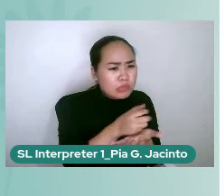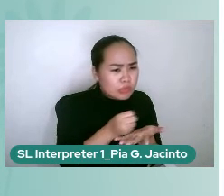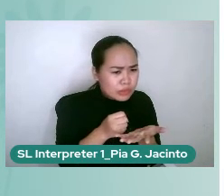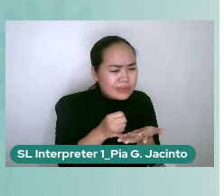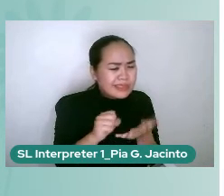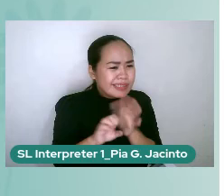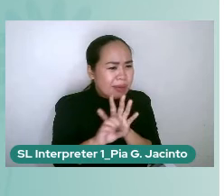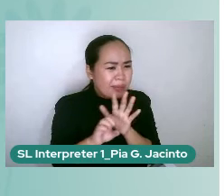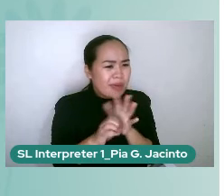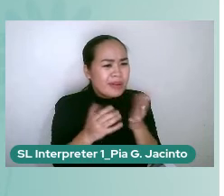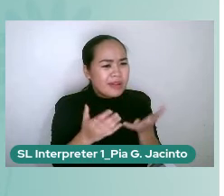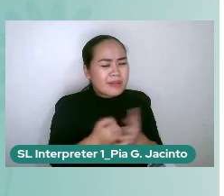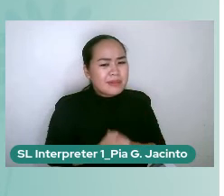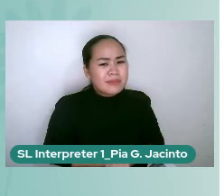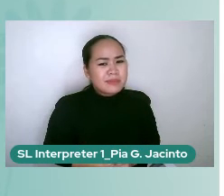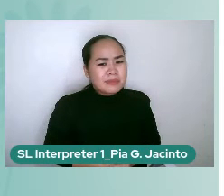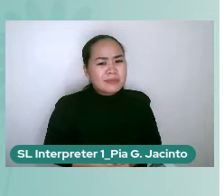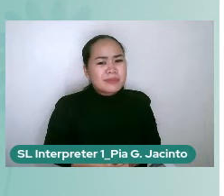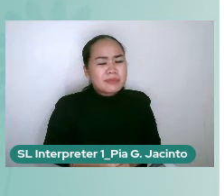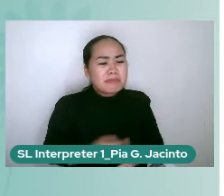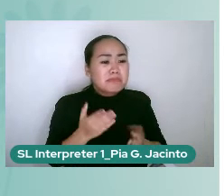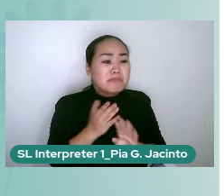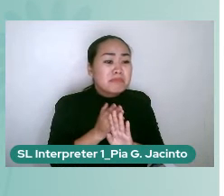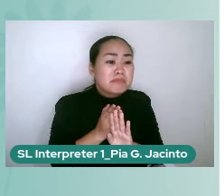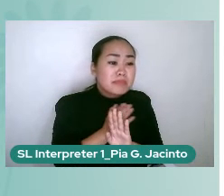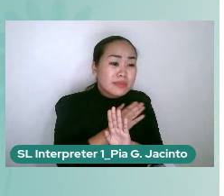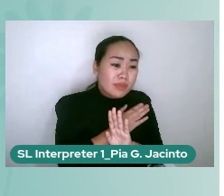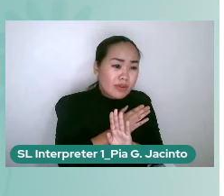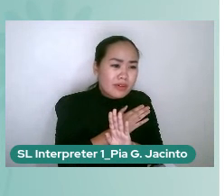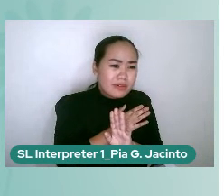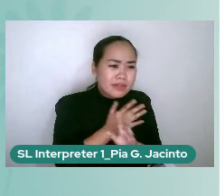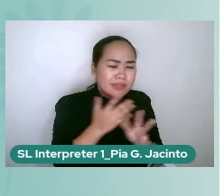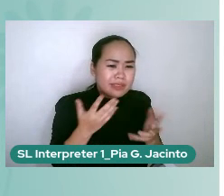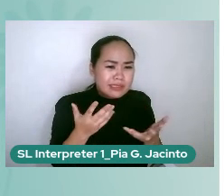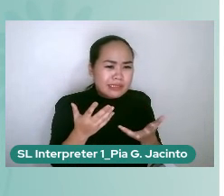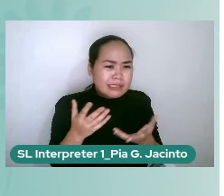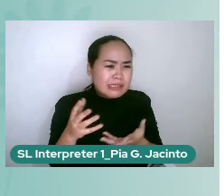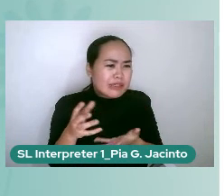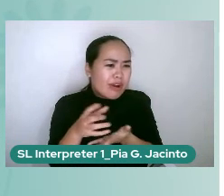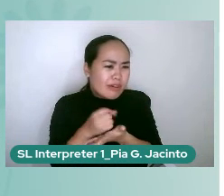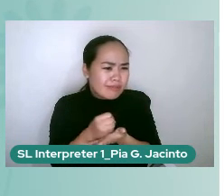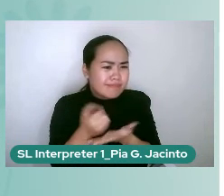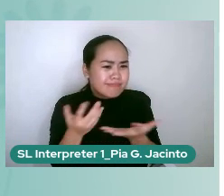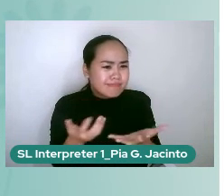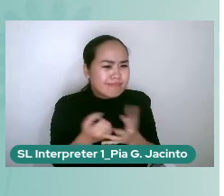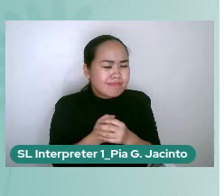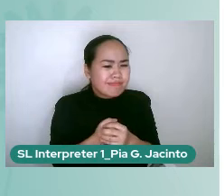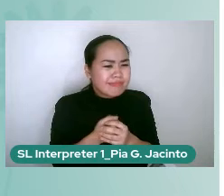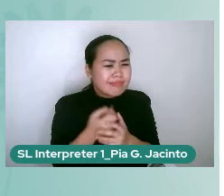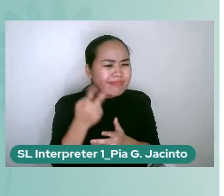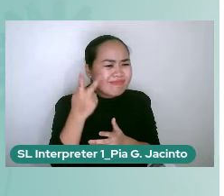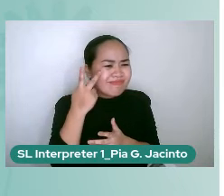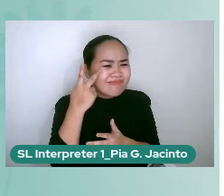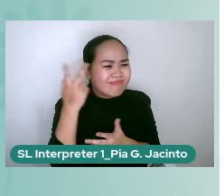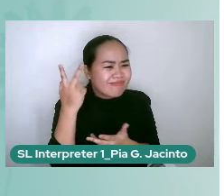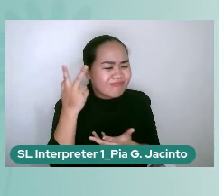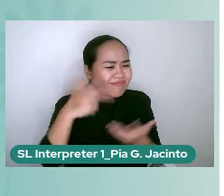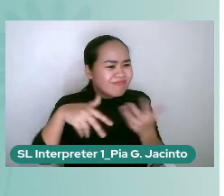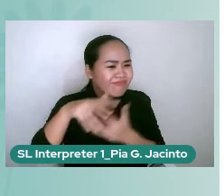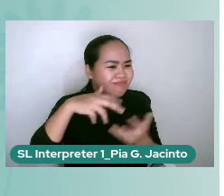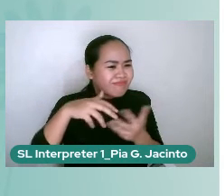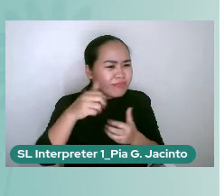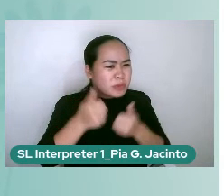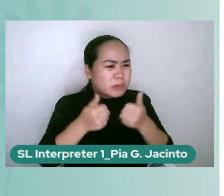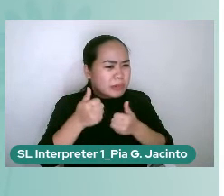sample prior to the clinician-collected, and it was not able to randomise which sample